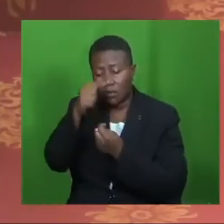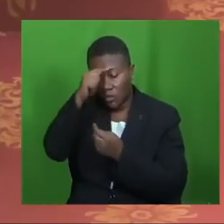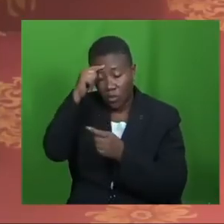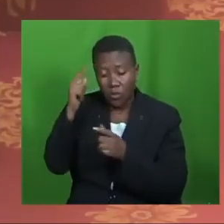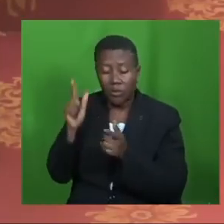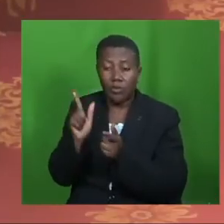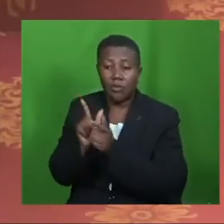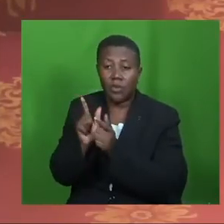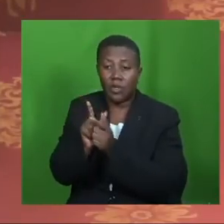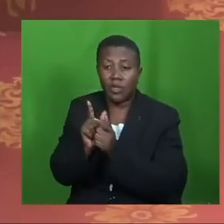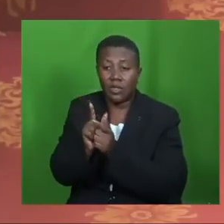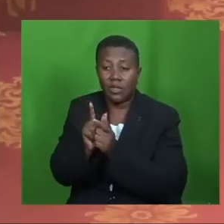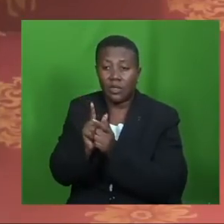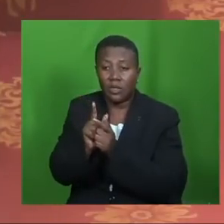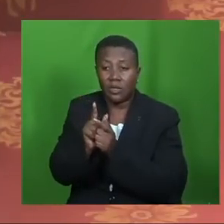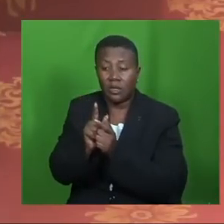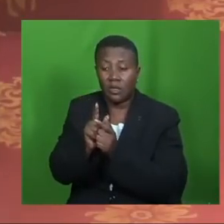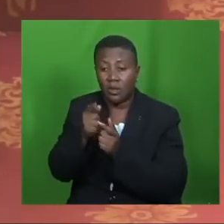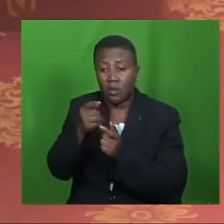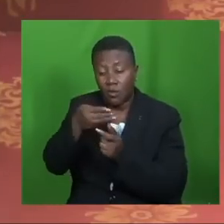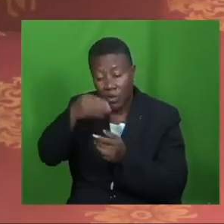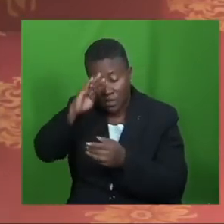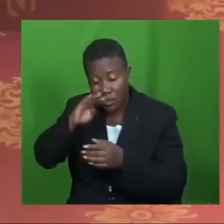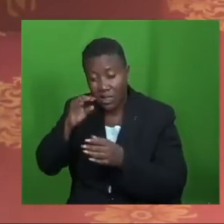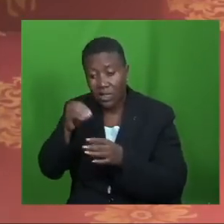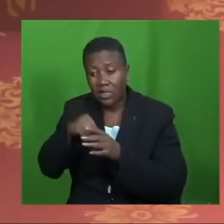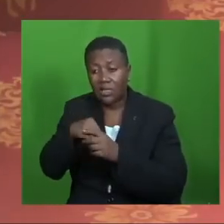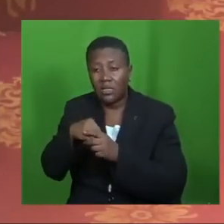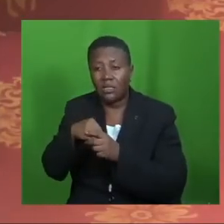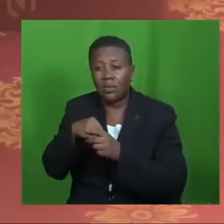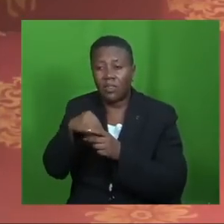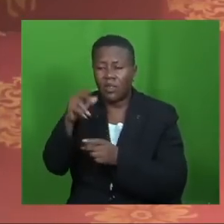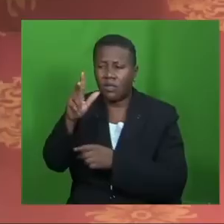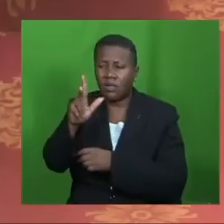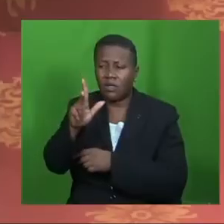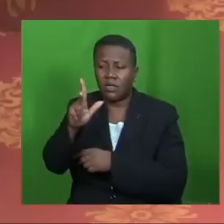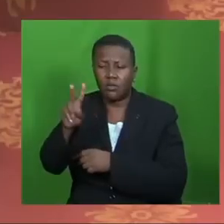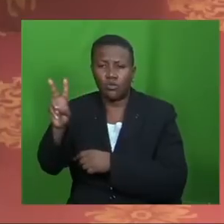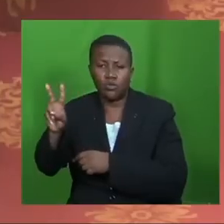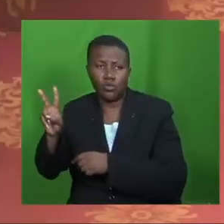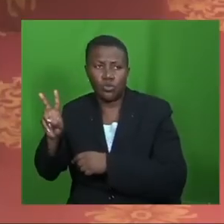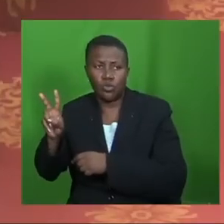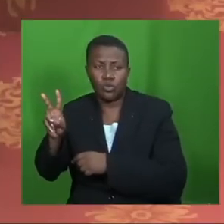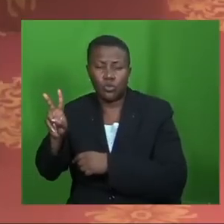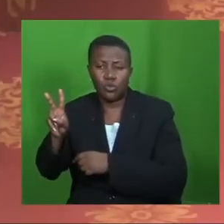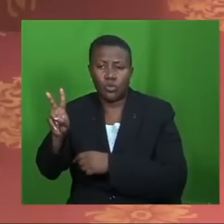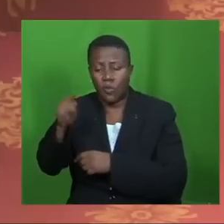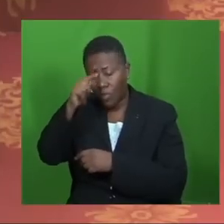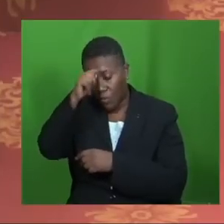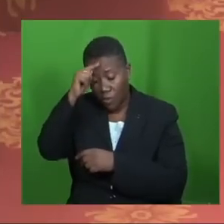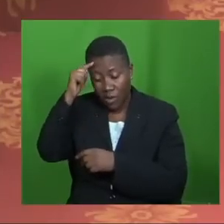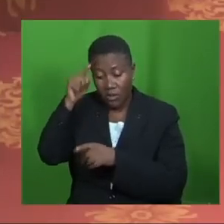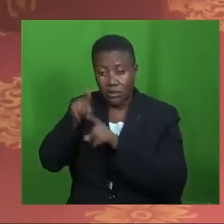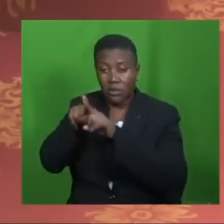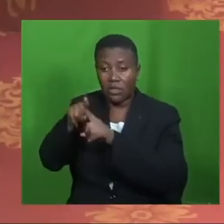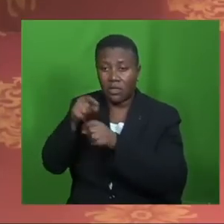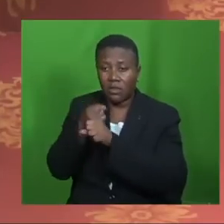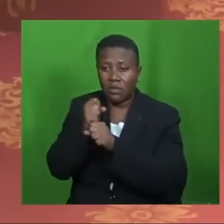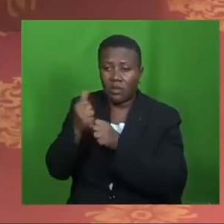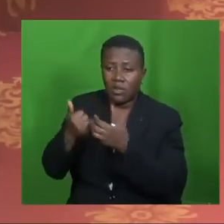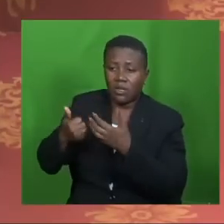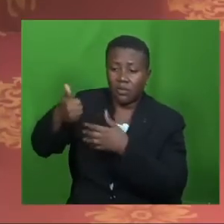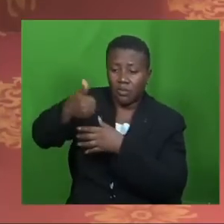in France in September 2022 and lost 3-0, and the Black Stars made amends in a few days later in